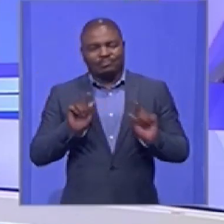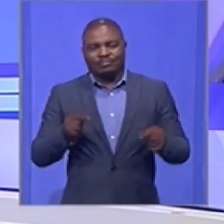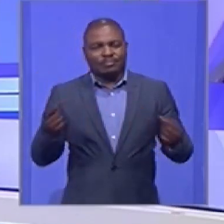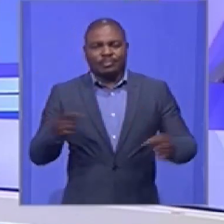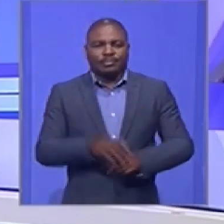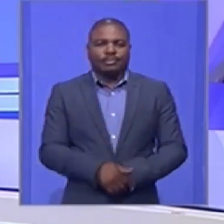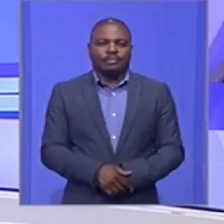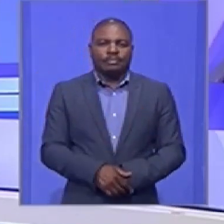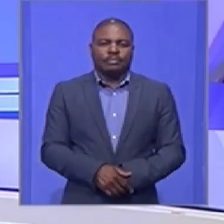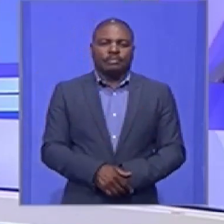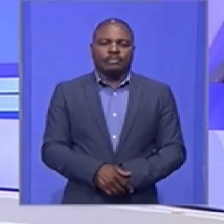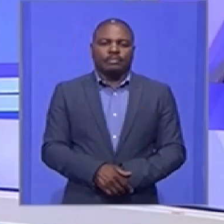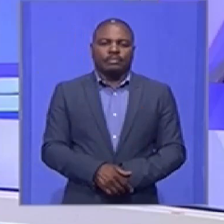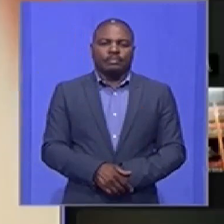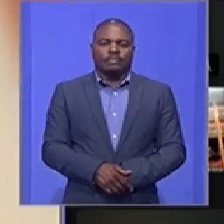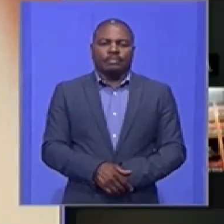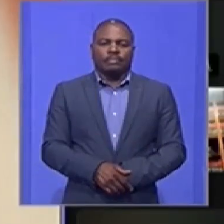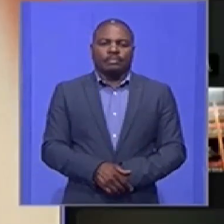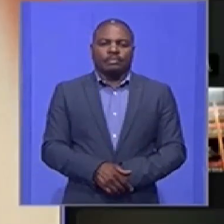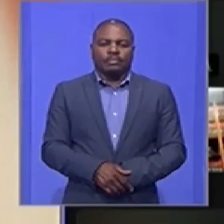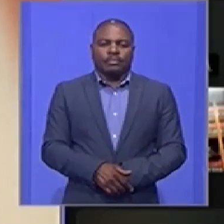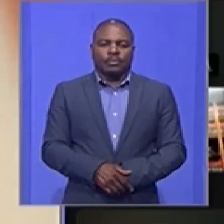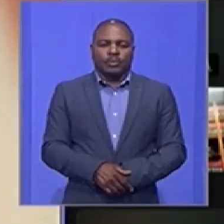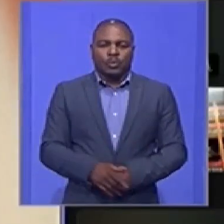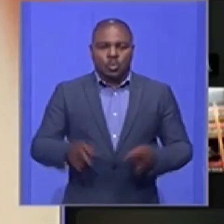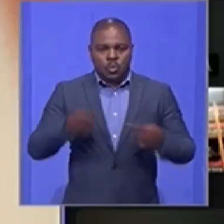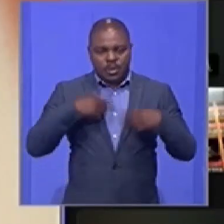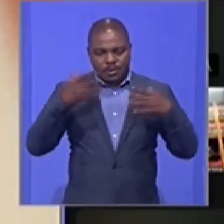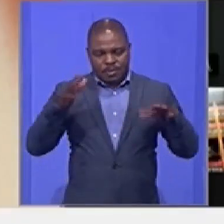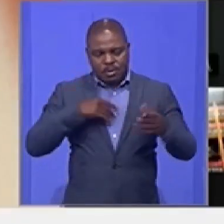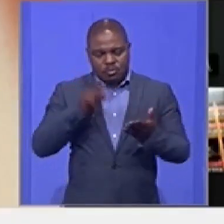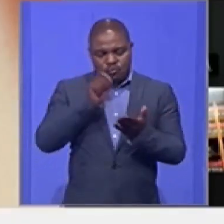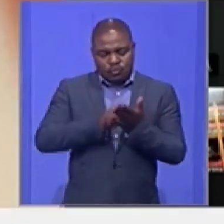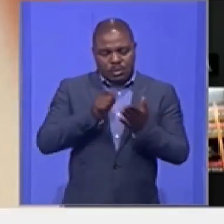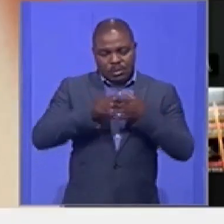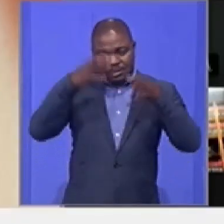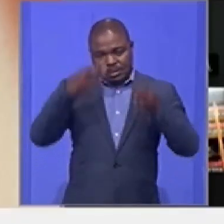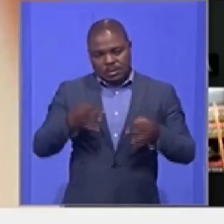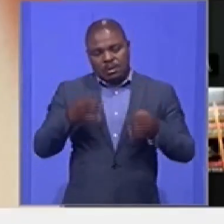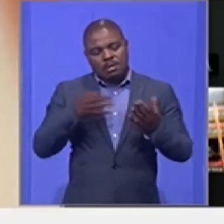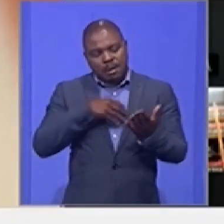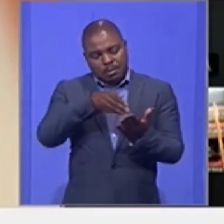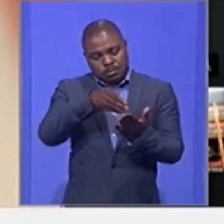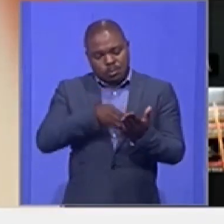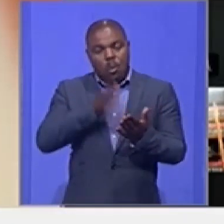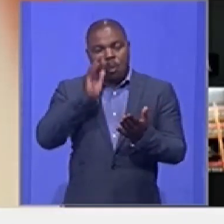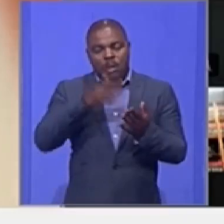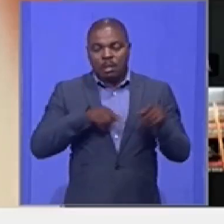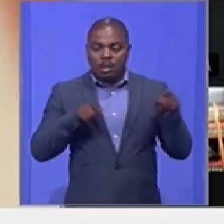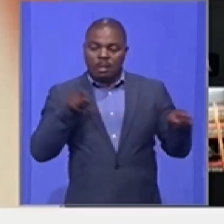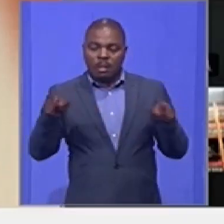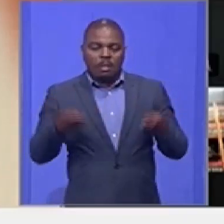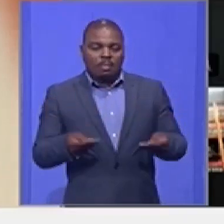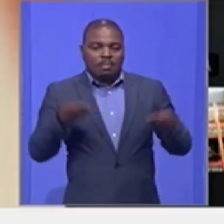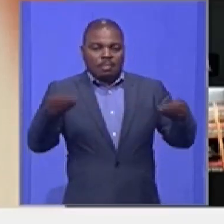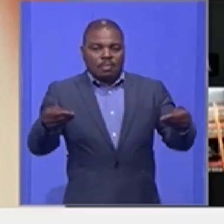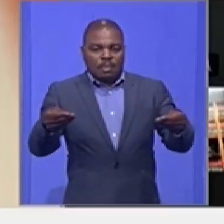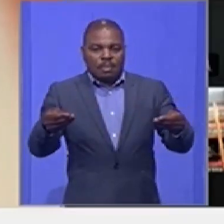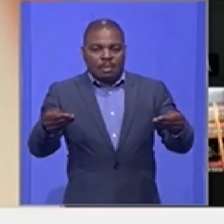kgatlhanong. We have prepared a written judgment which will be made available to the parties as soon as